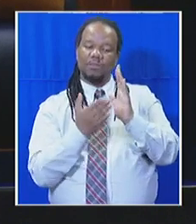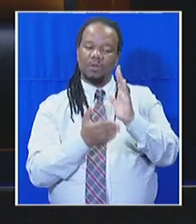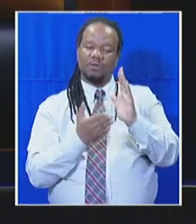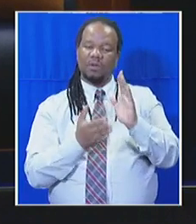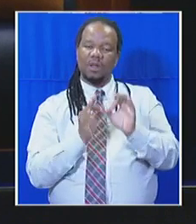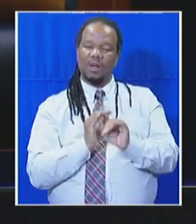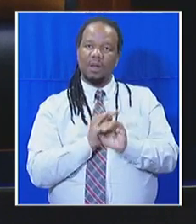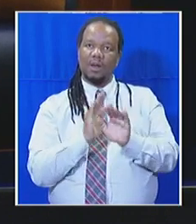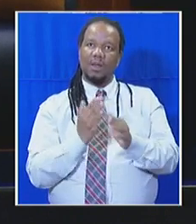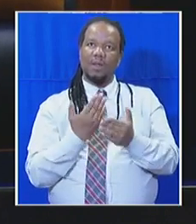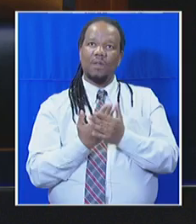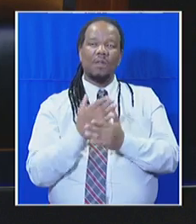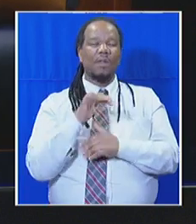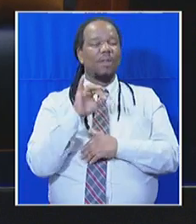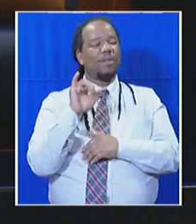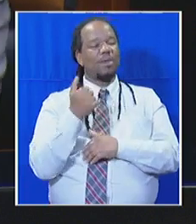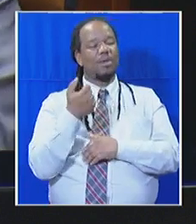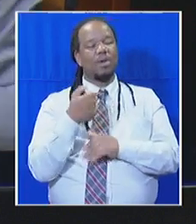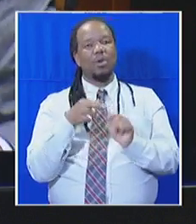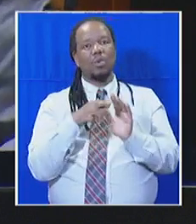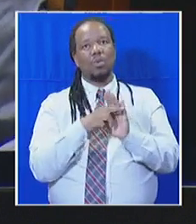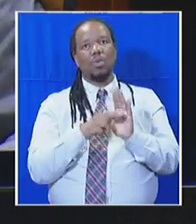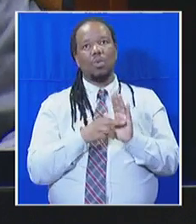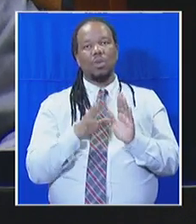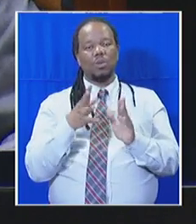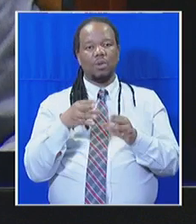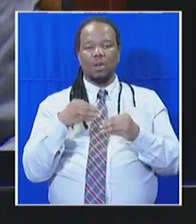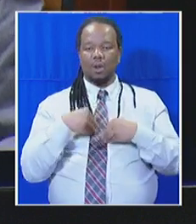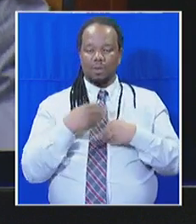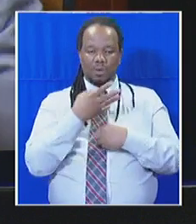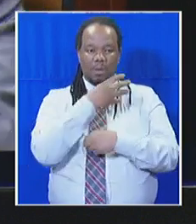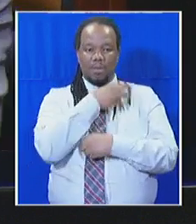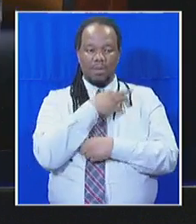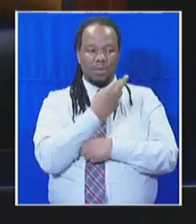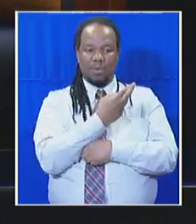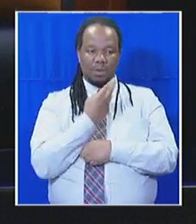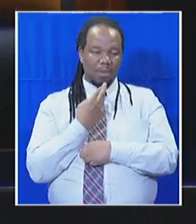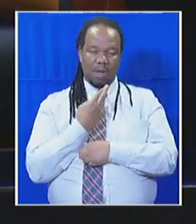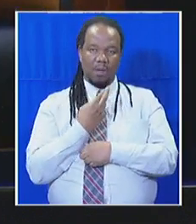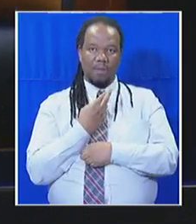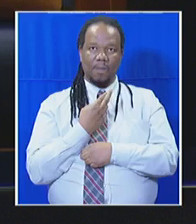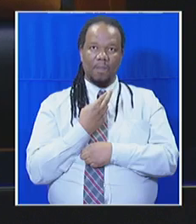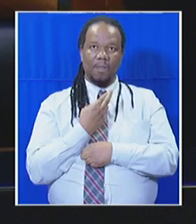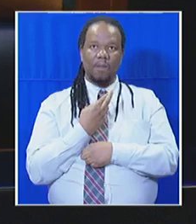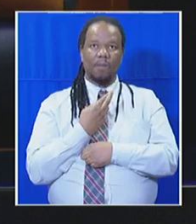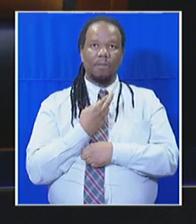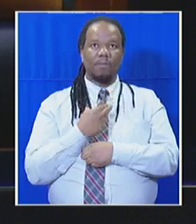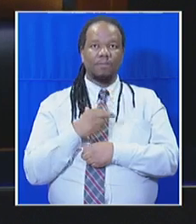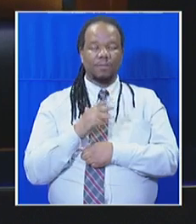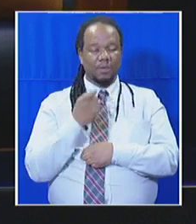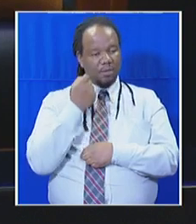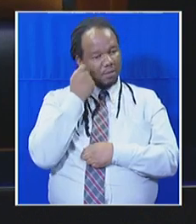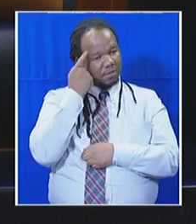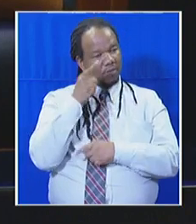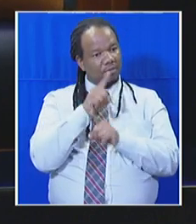the rules does allow for a deputy minister or even another minister to reply. And that was the understanding this morning in the